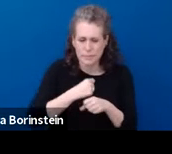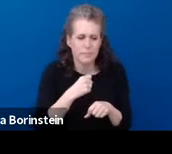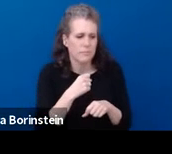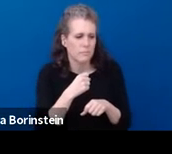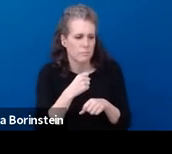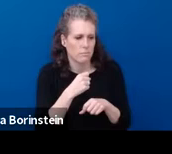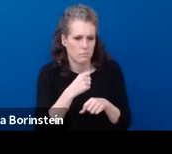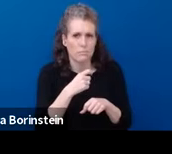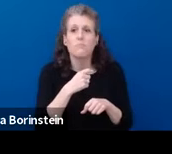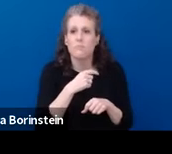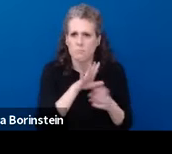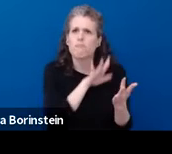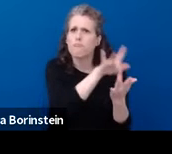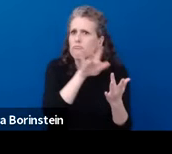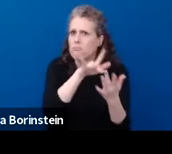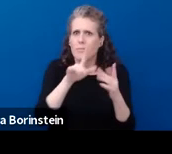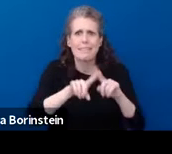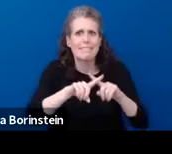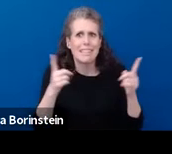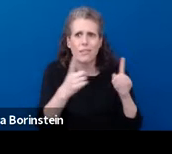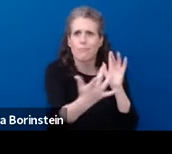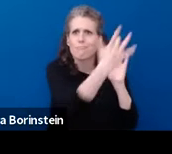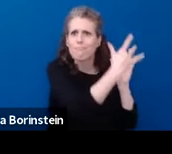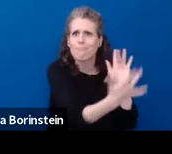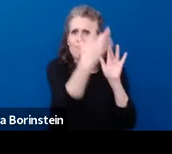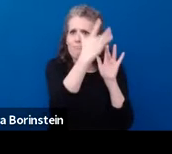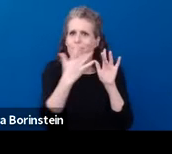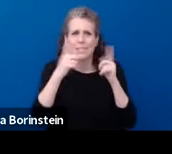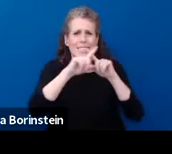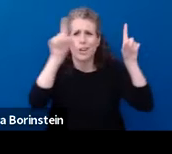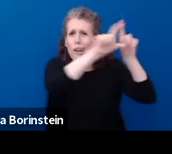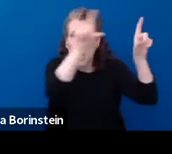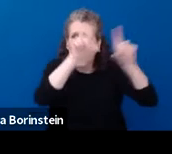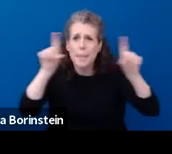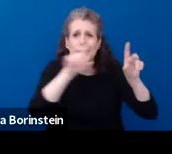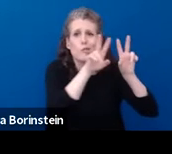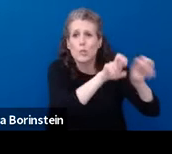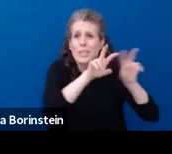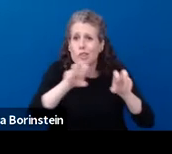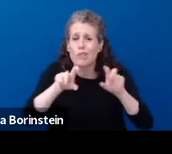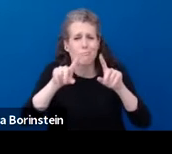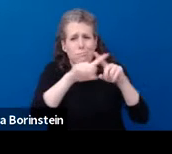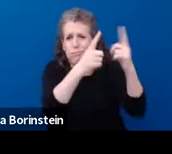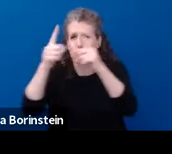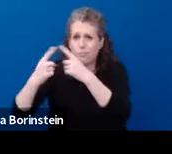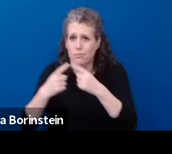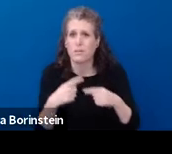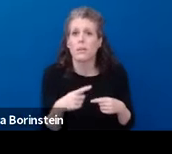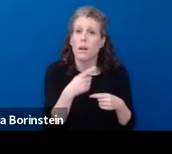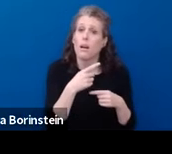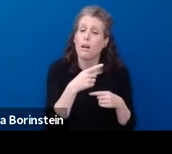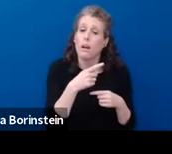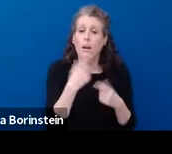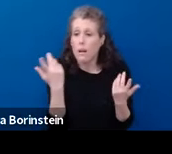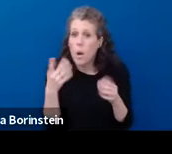different kinds, from research, from companies, etc. And if you explain well what you